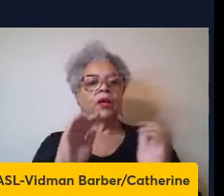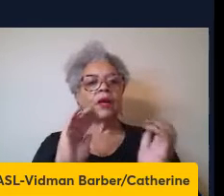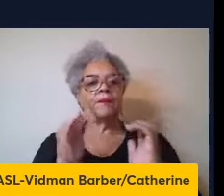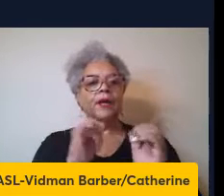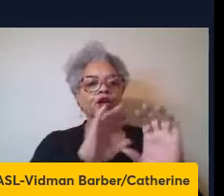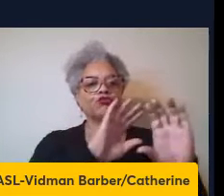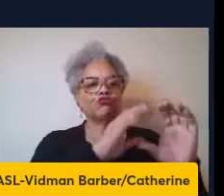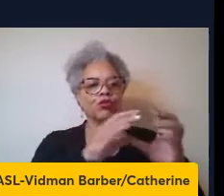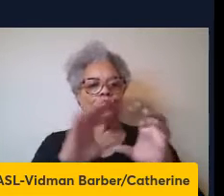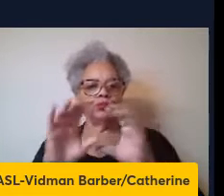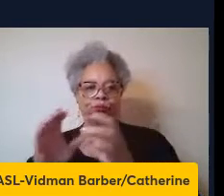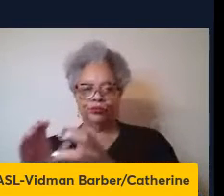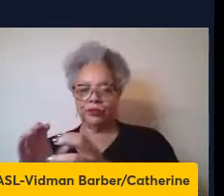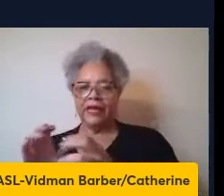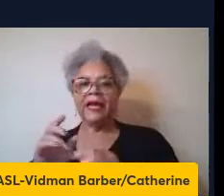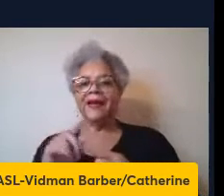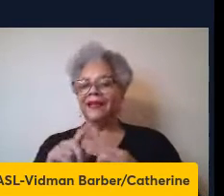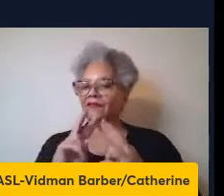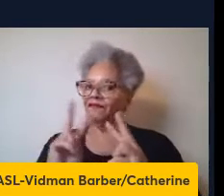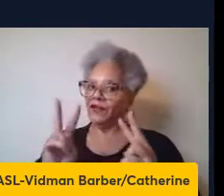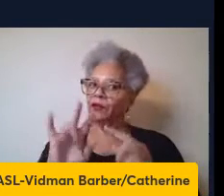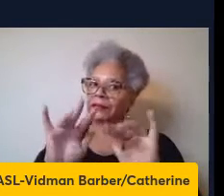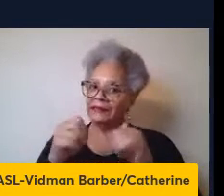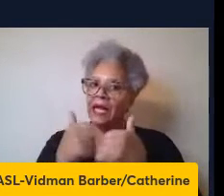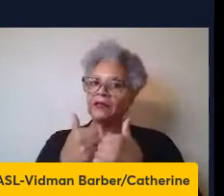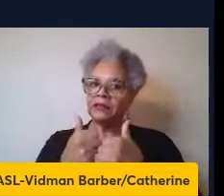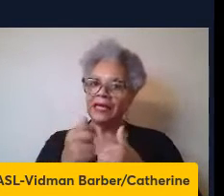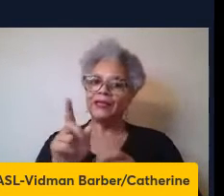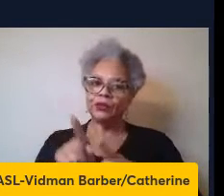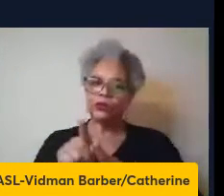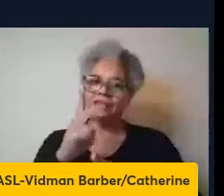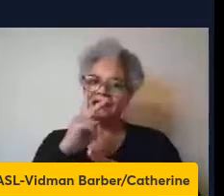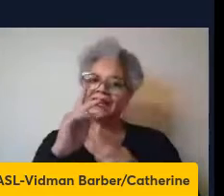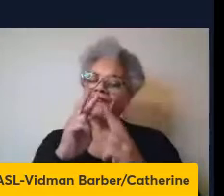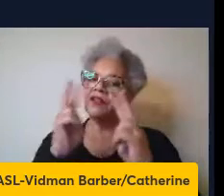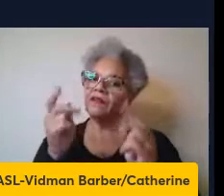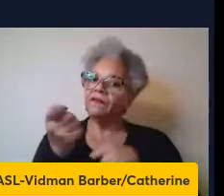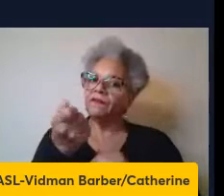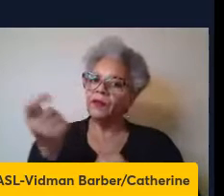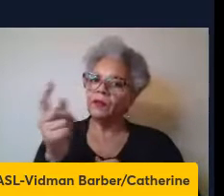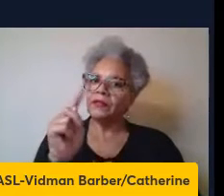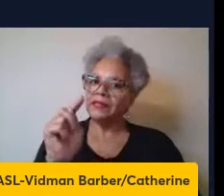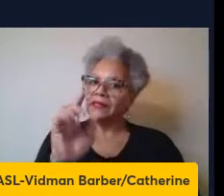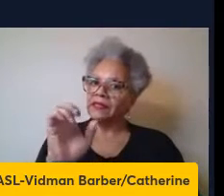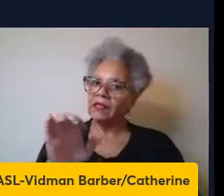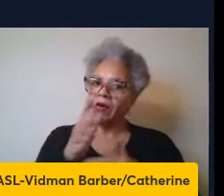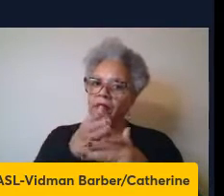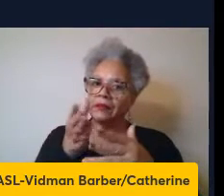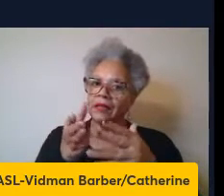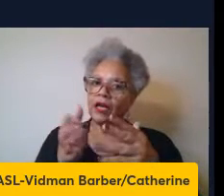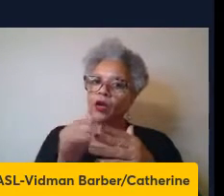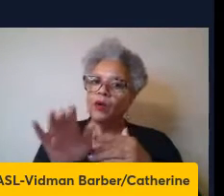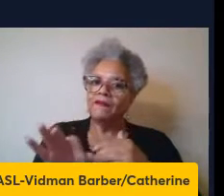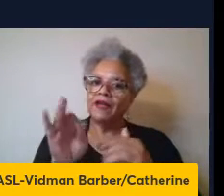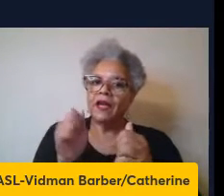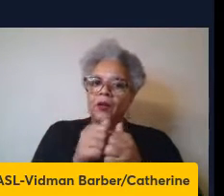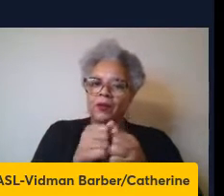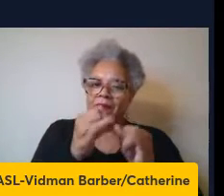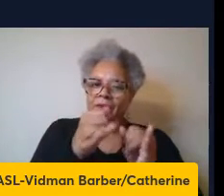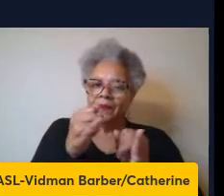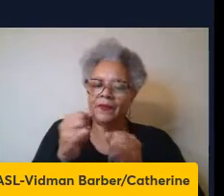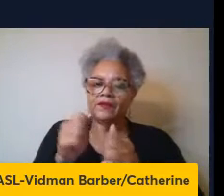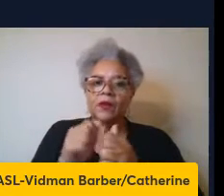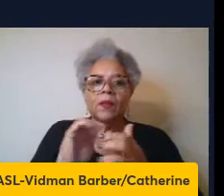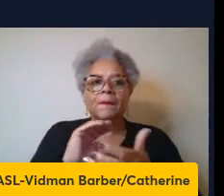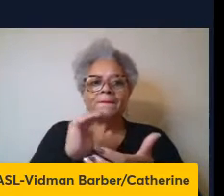challenging. And as you can see here, very few of our TCR sequences were actually found in two or more individuals. So the vast